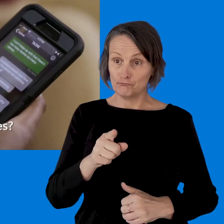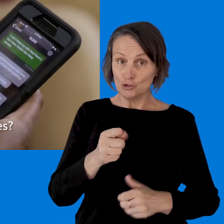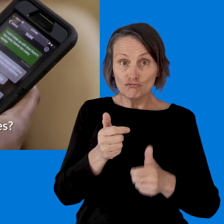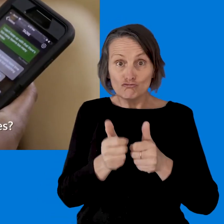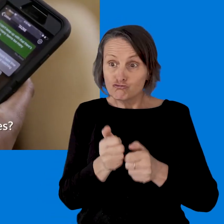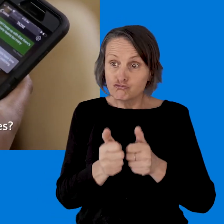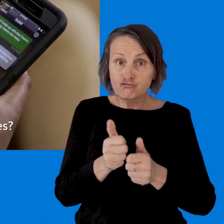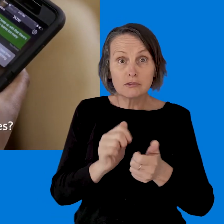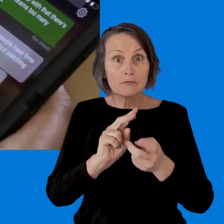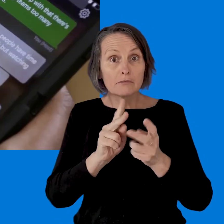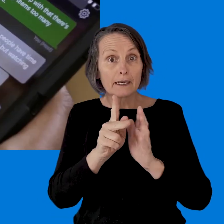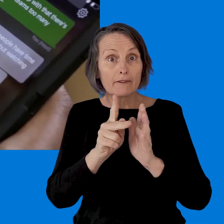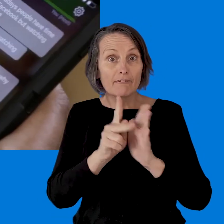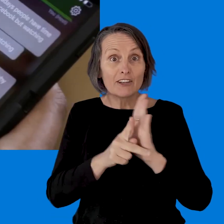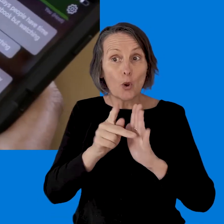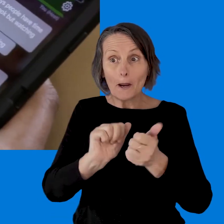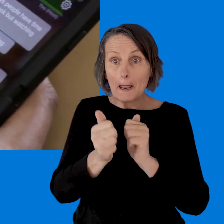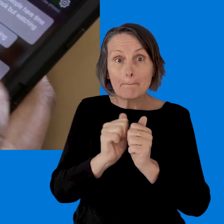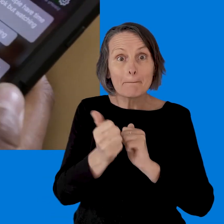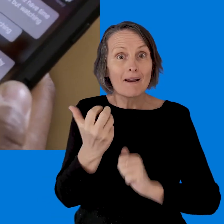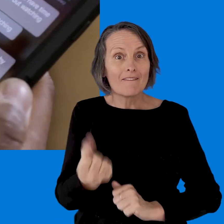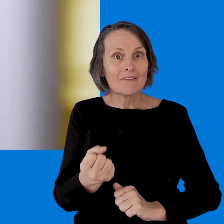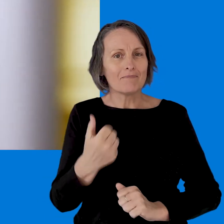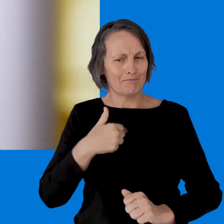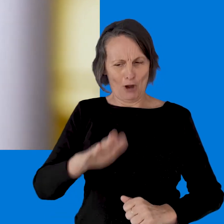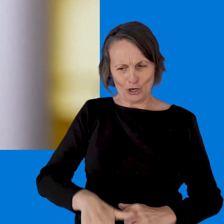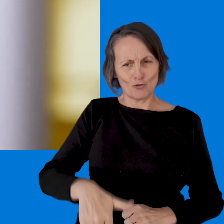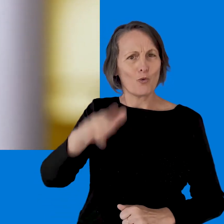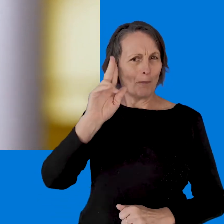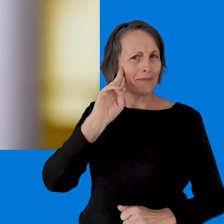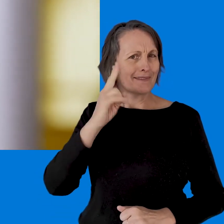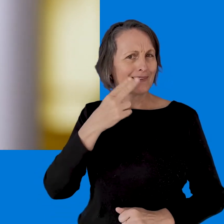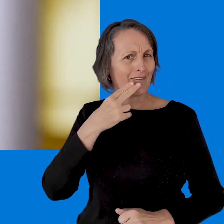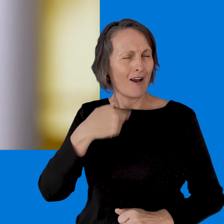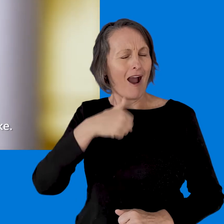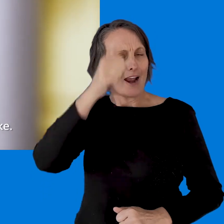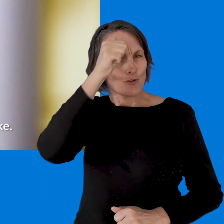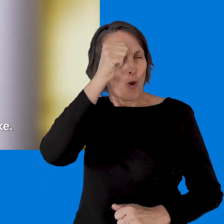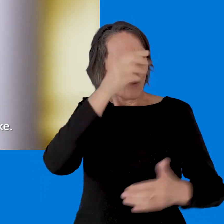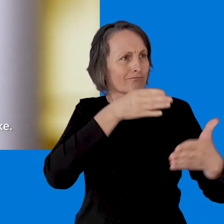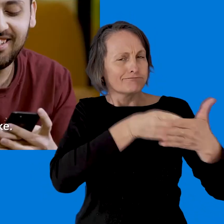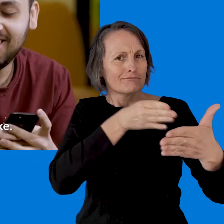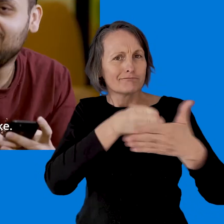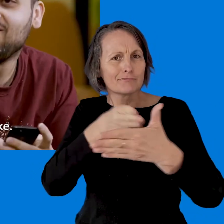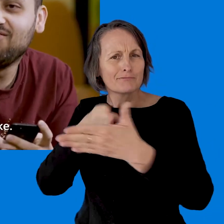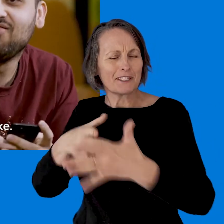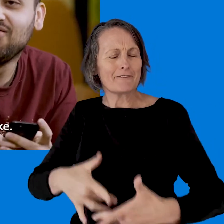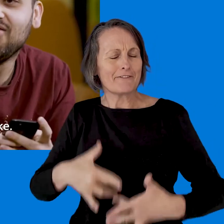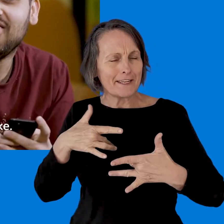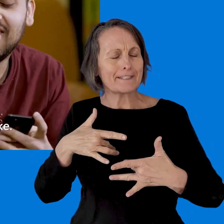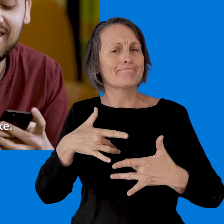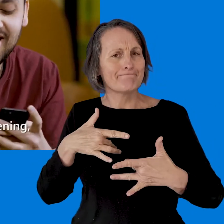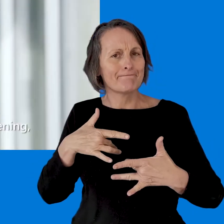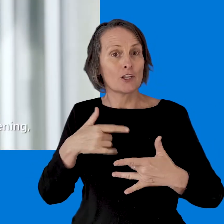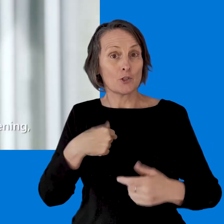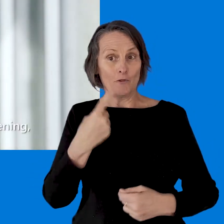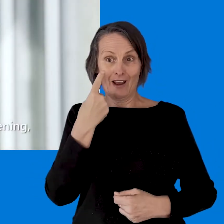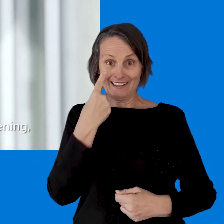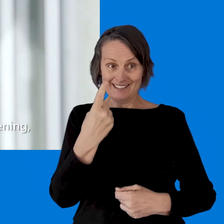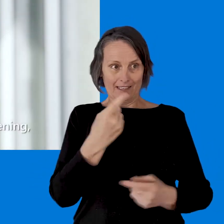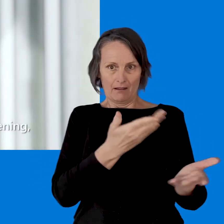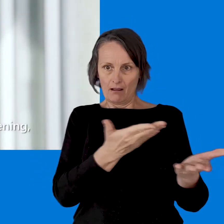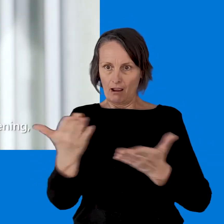Do you guys play any video games? I grew up as a deaf person. I know what those barriers feel like. So when I